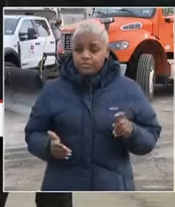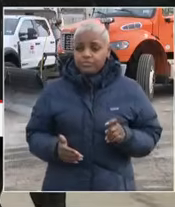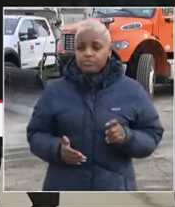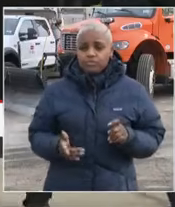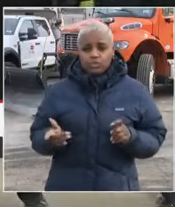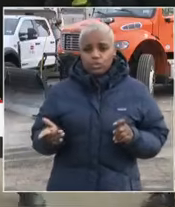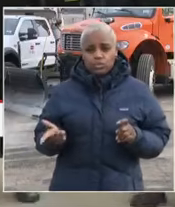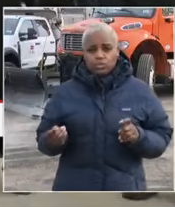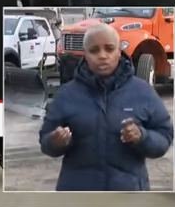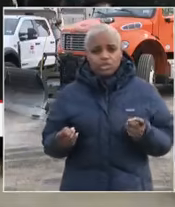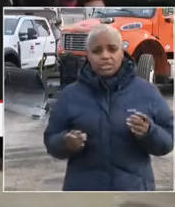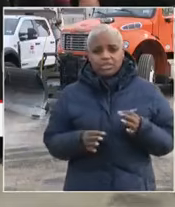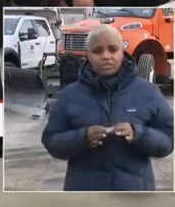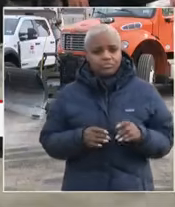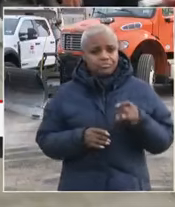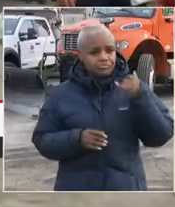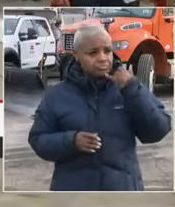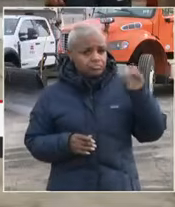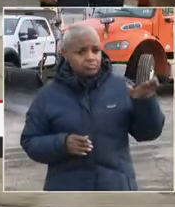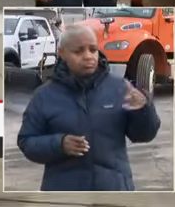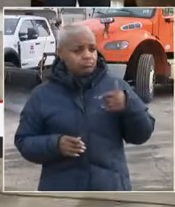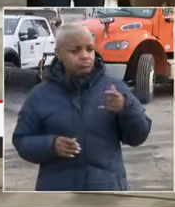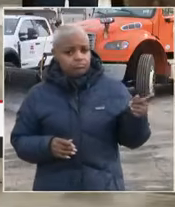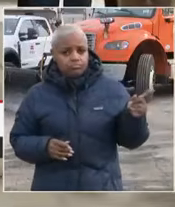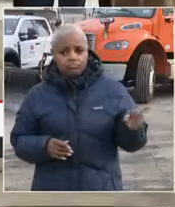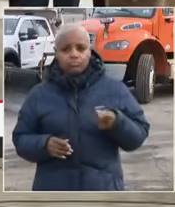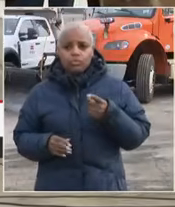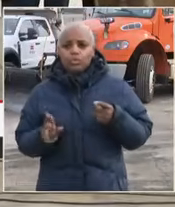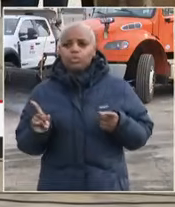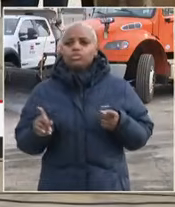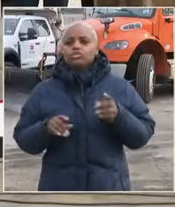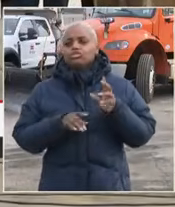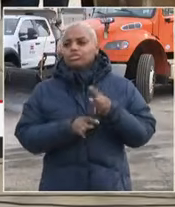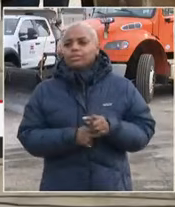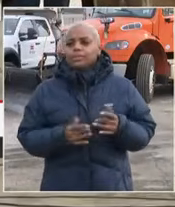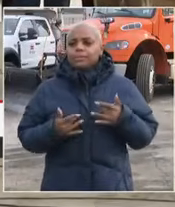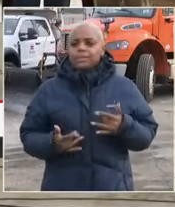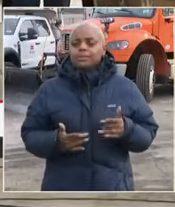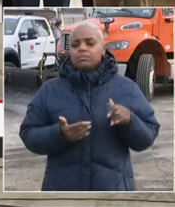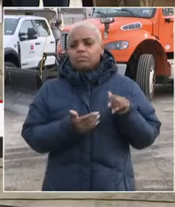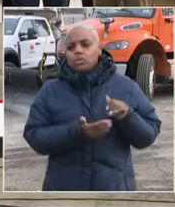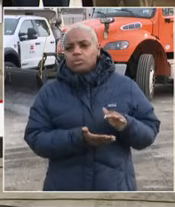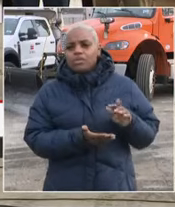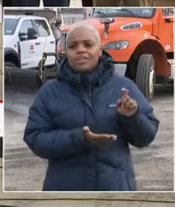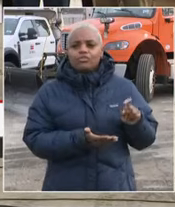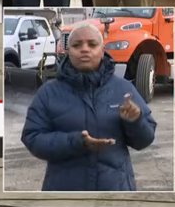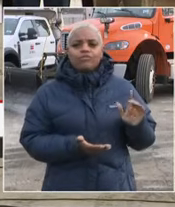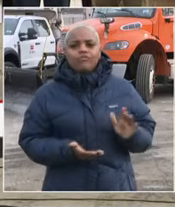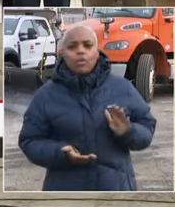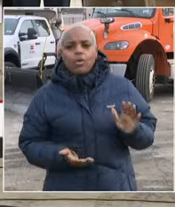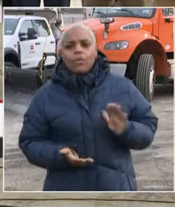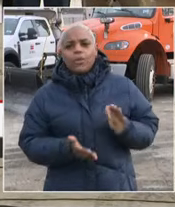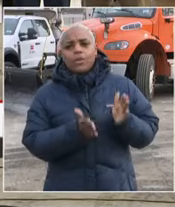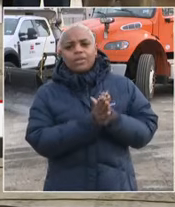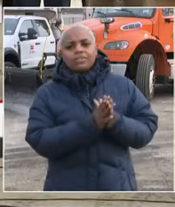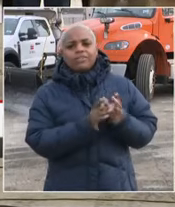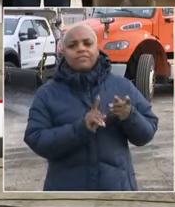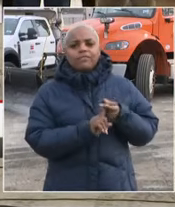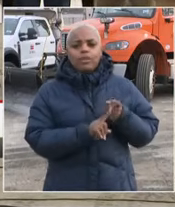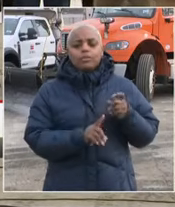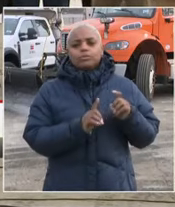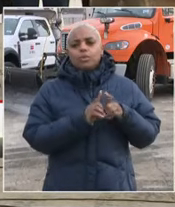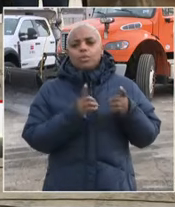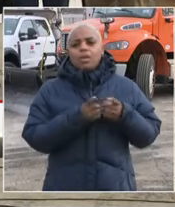you actually having to go the traditional route of making a request through the Secretary of the Department of Army, and then would the